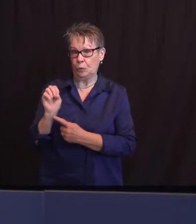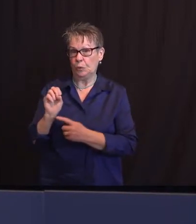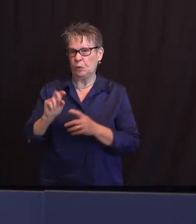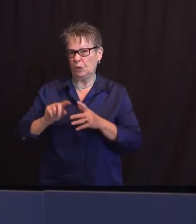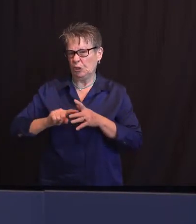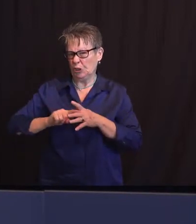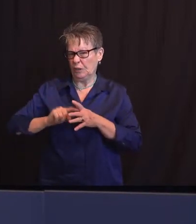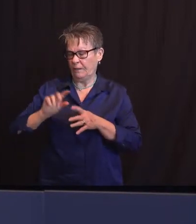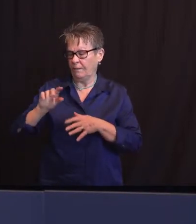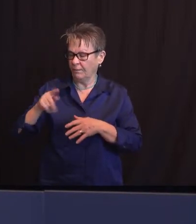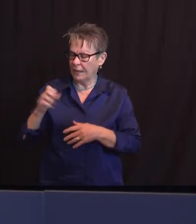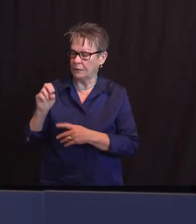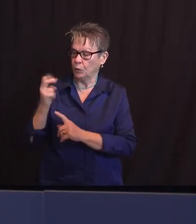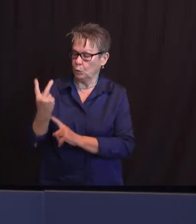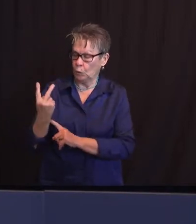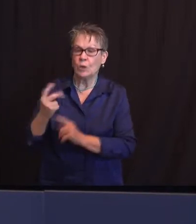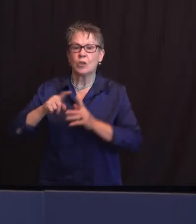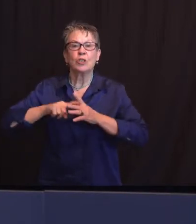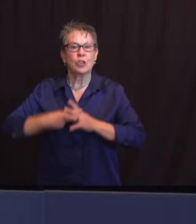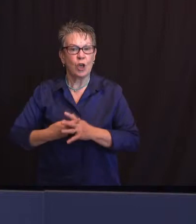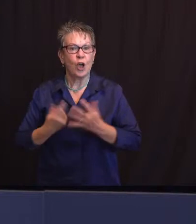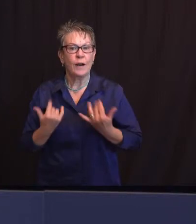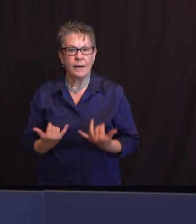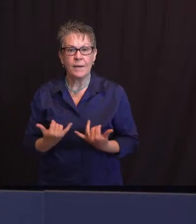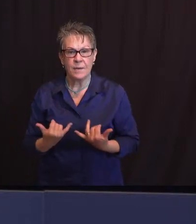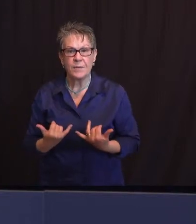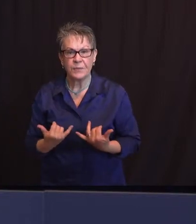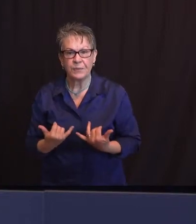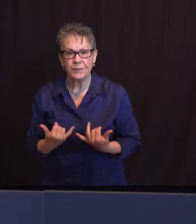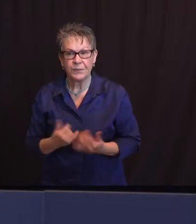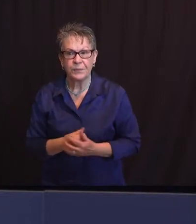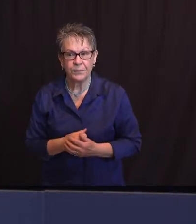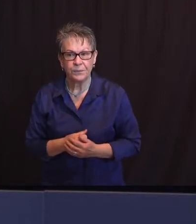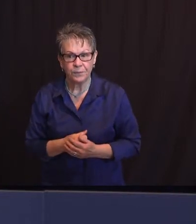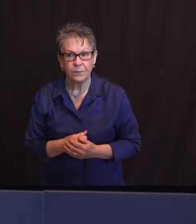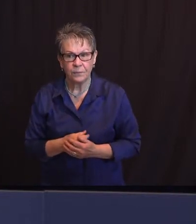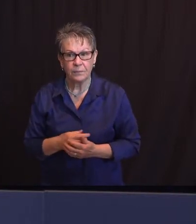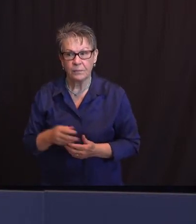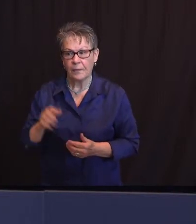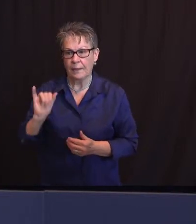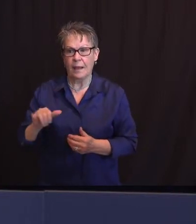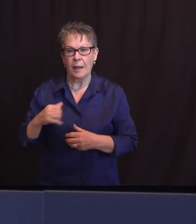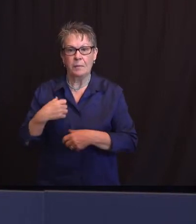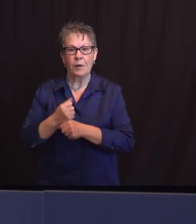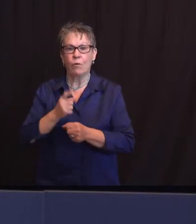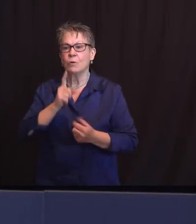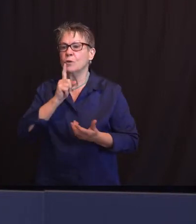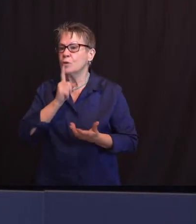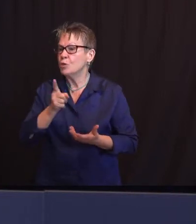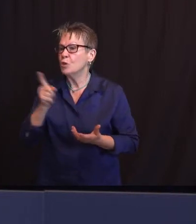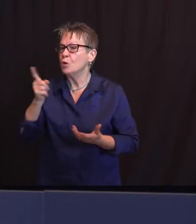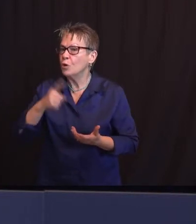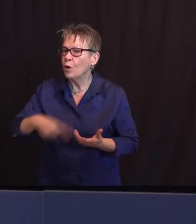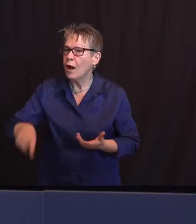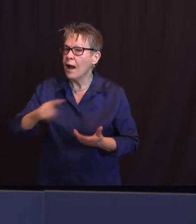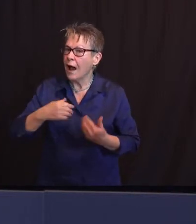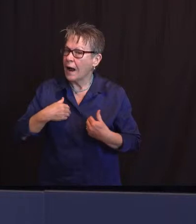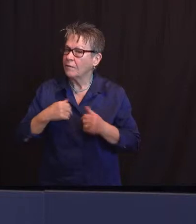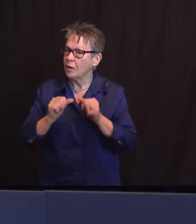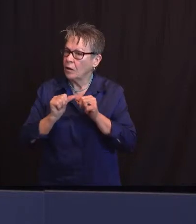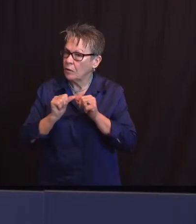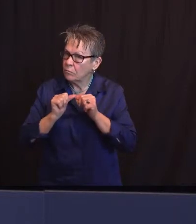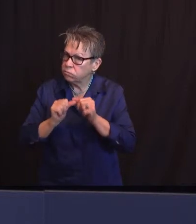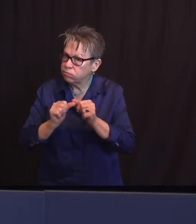living programs, focused on ensuring sustained access to vaccination for residents